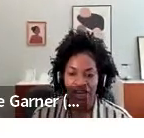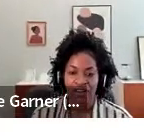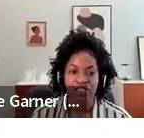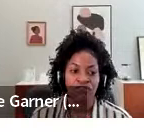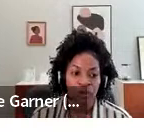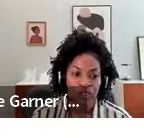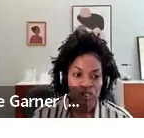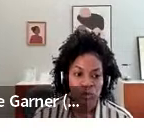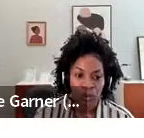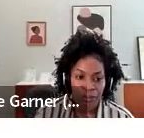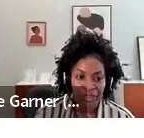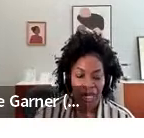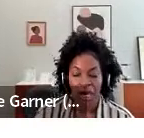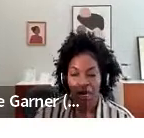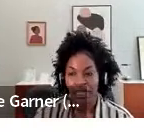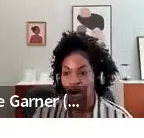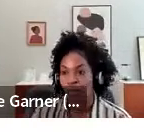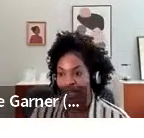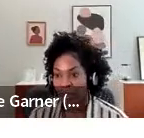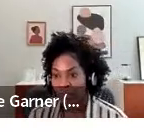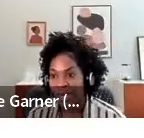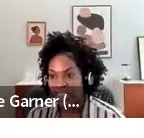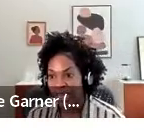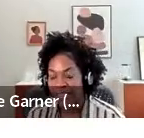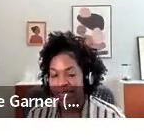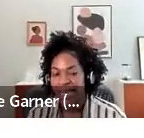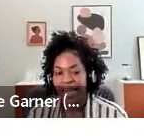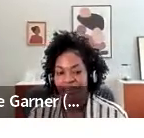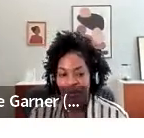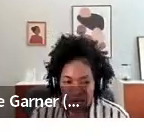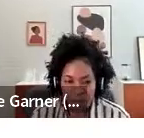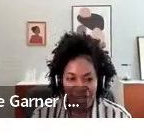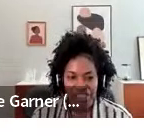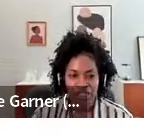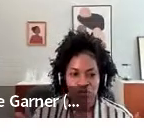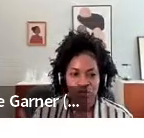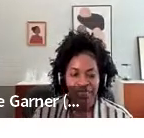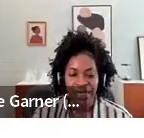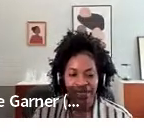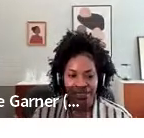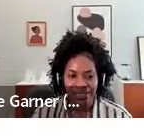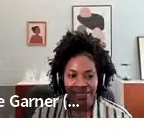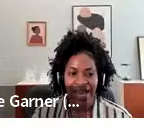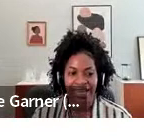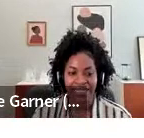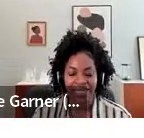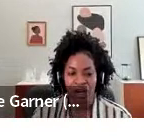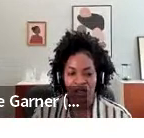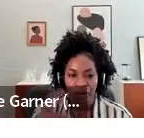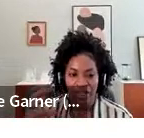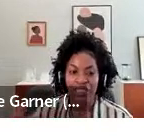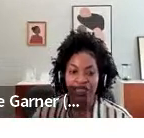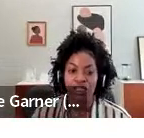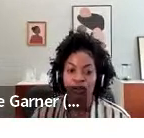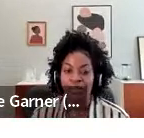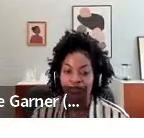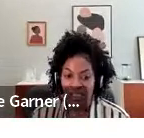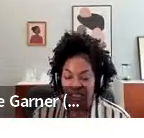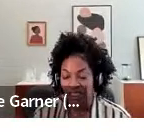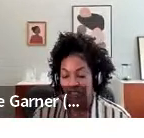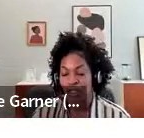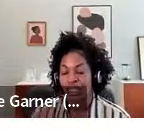main areas of focus will be on our repair project. And the repair project is really designed and all around our